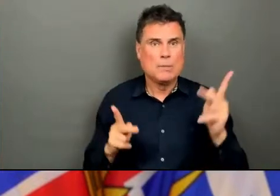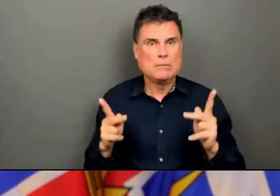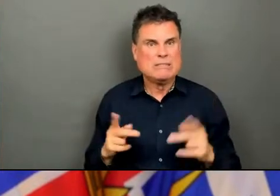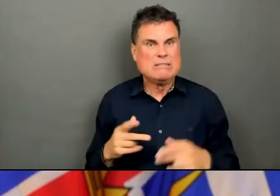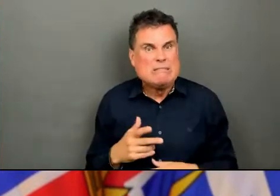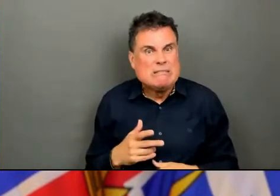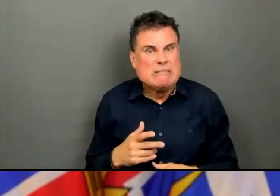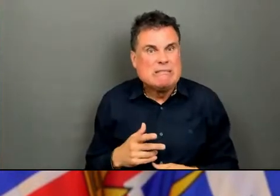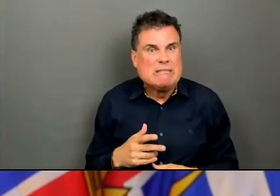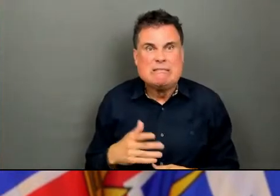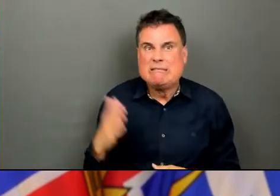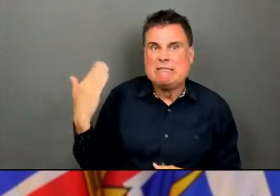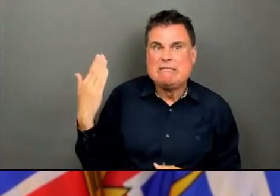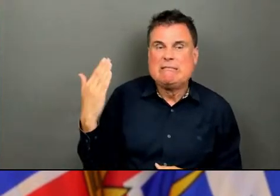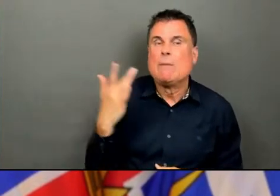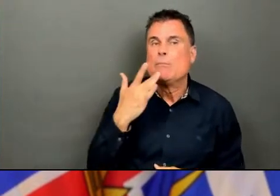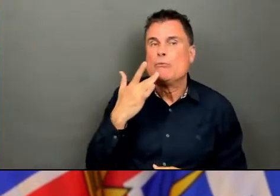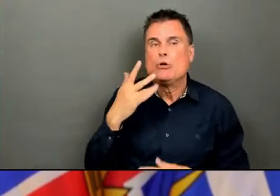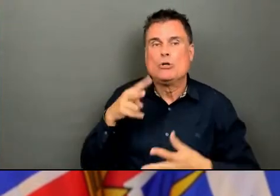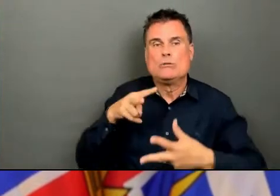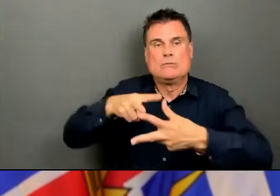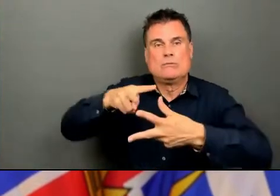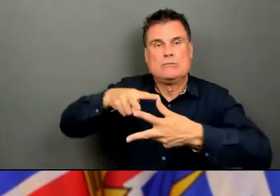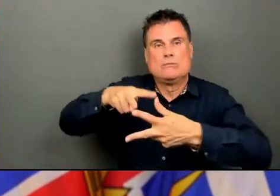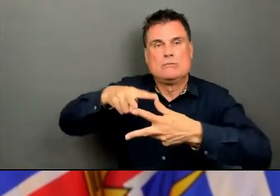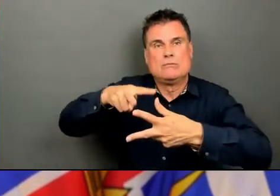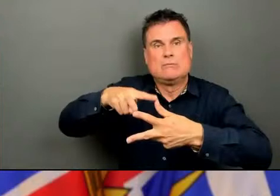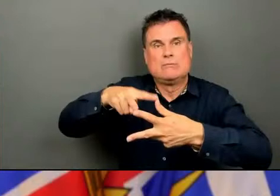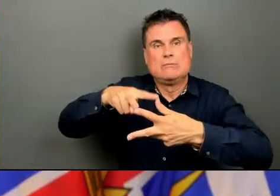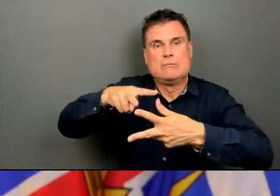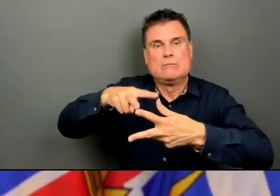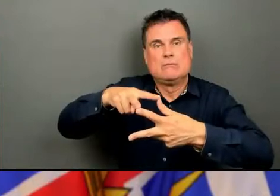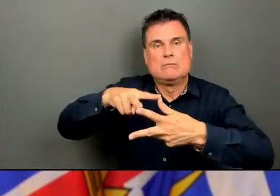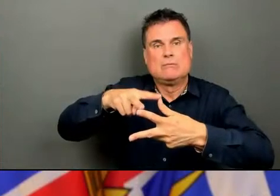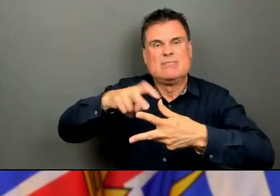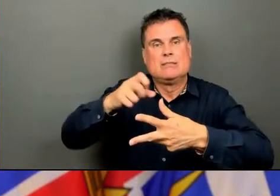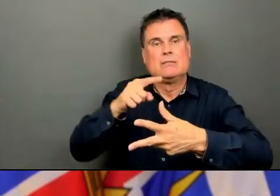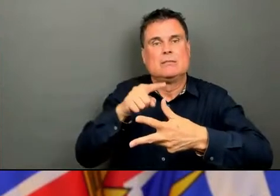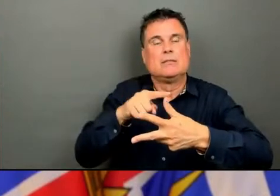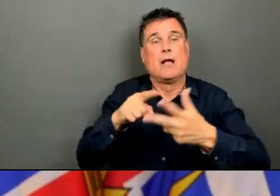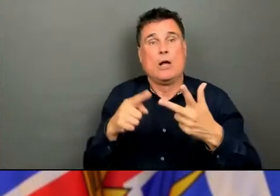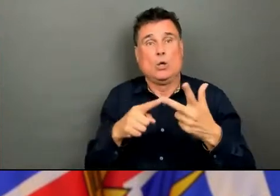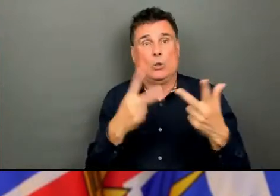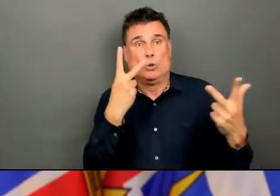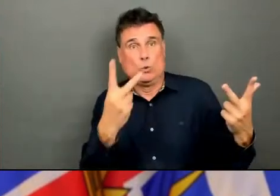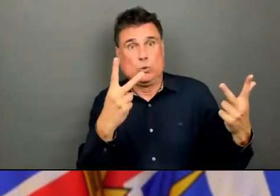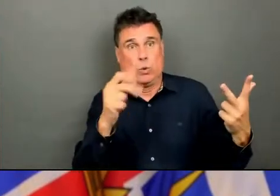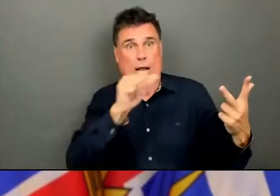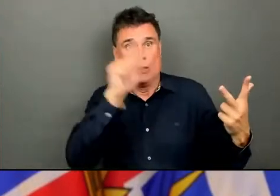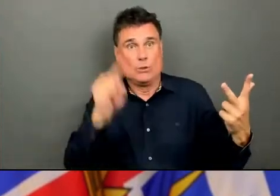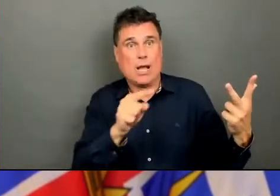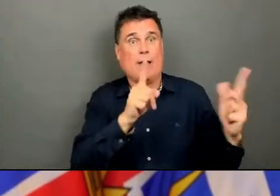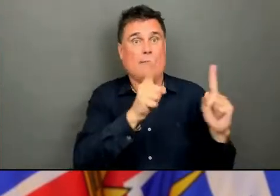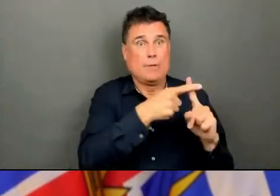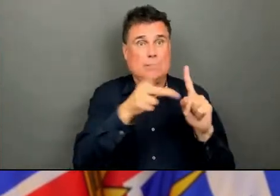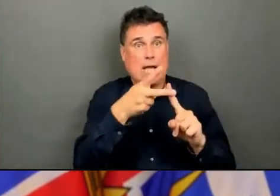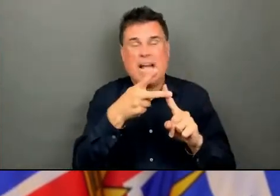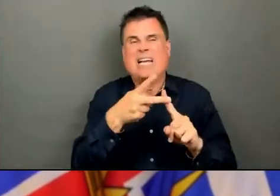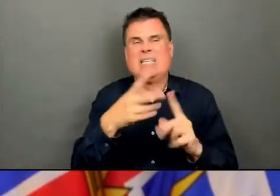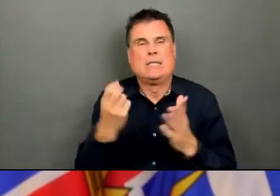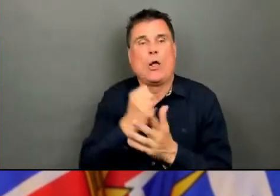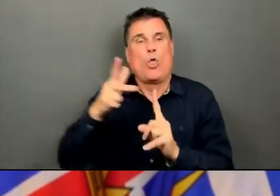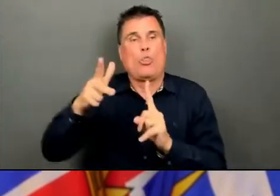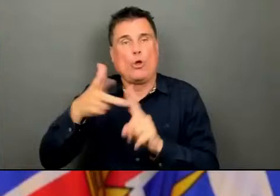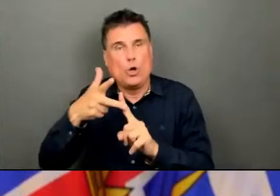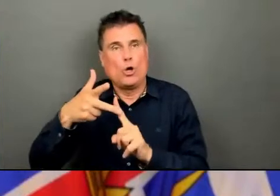few weeks to offset the two AstraZeneca I've already received? So what do you think about the travel piece, and is